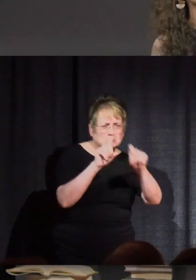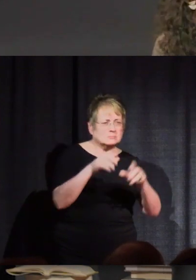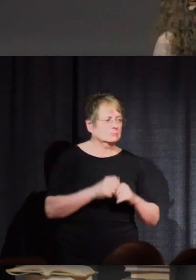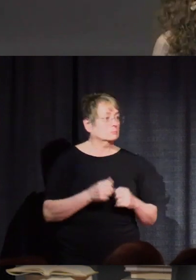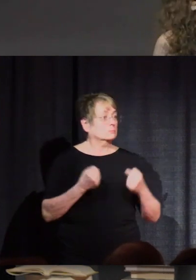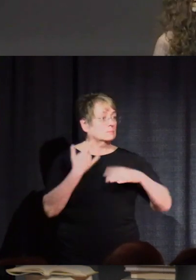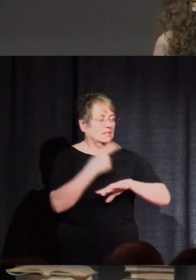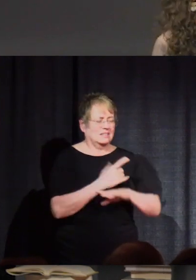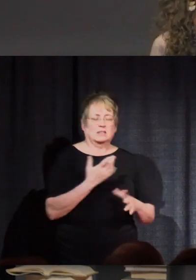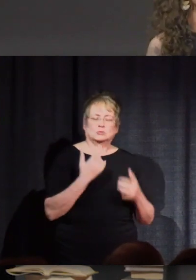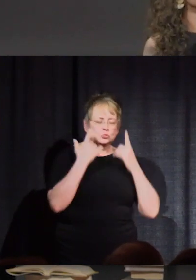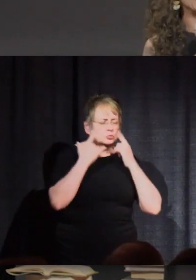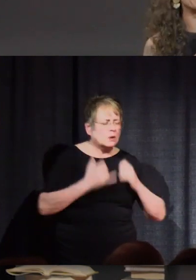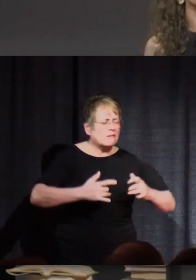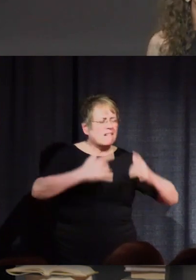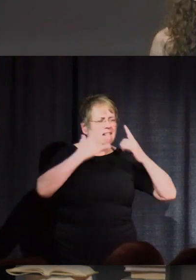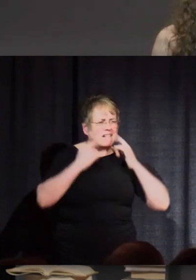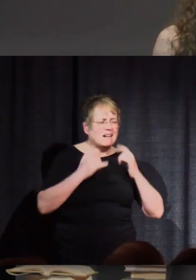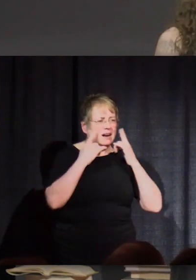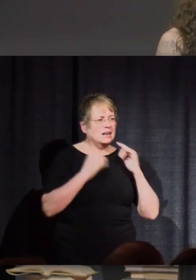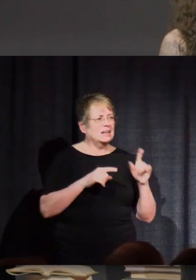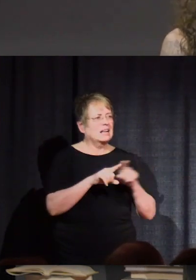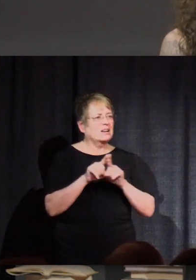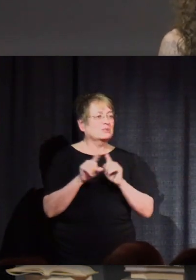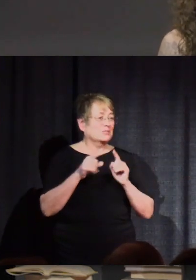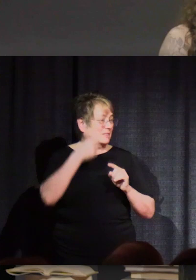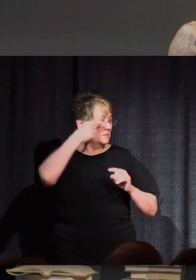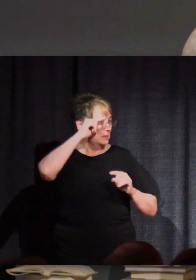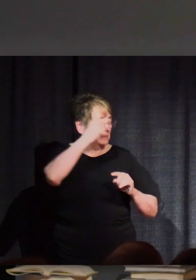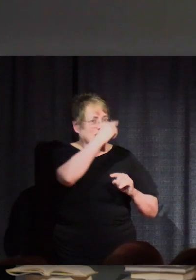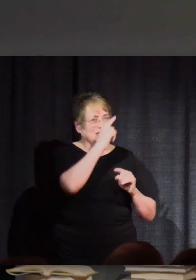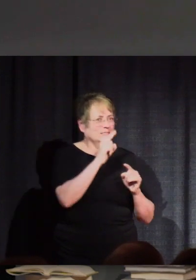Many days were filled with tears. I even started wearing waterproof mascara.